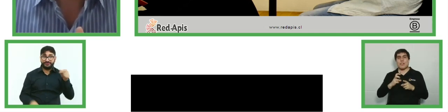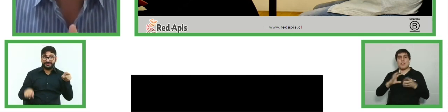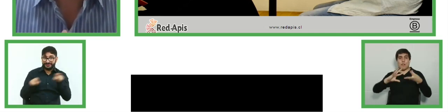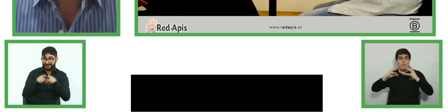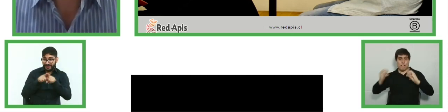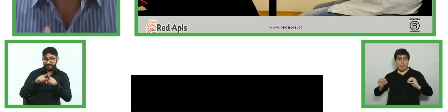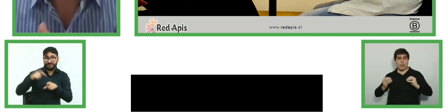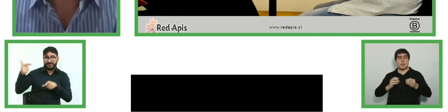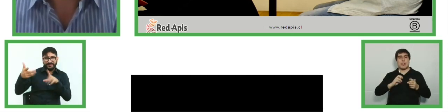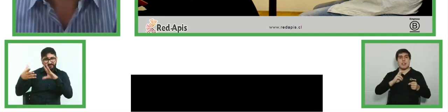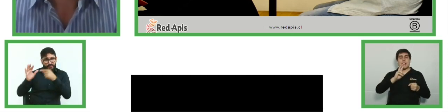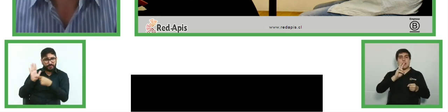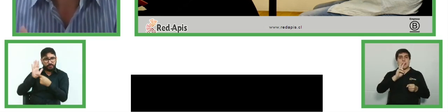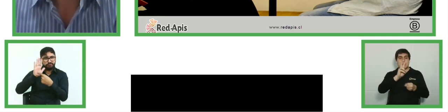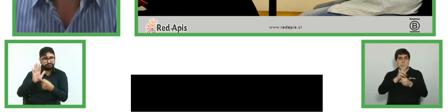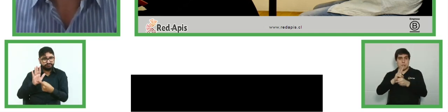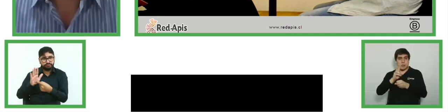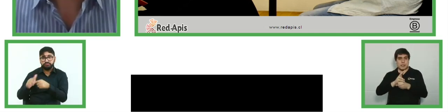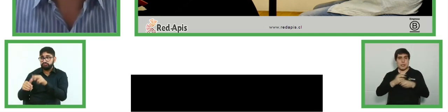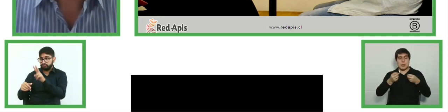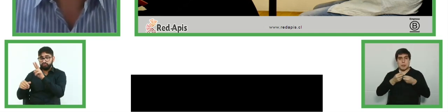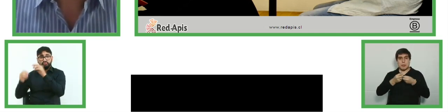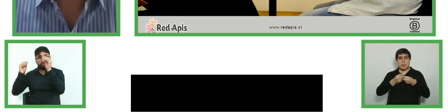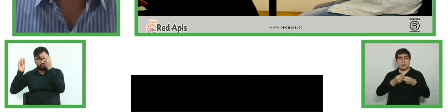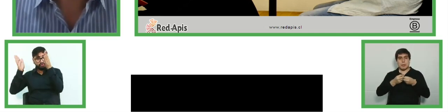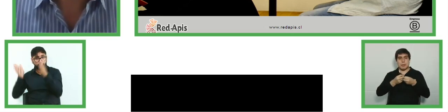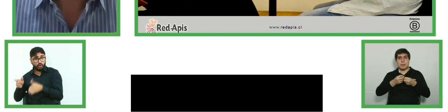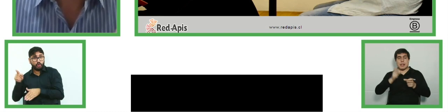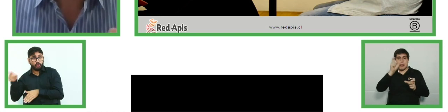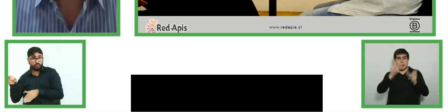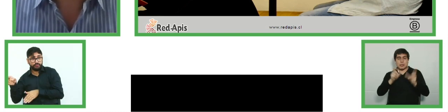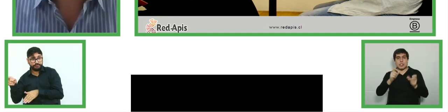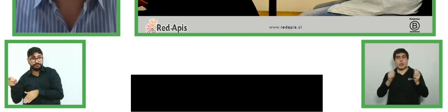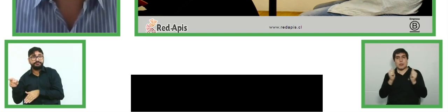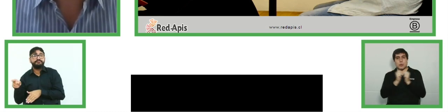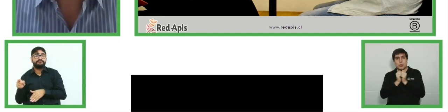teachers for students with these disabilities, they get together with